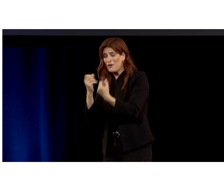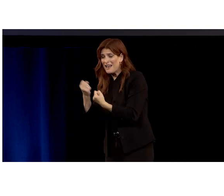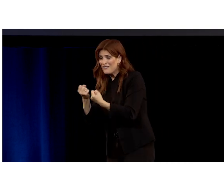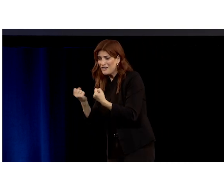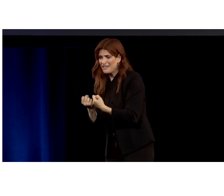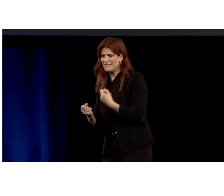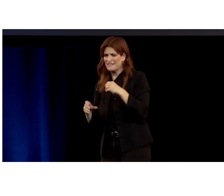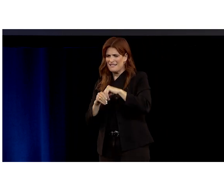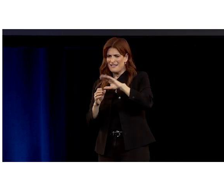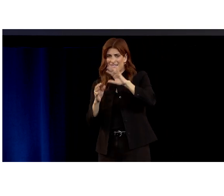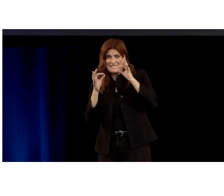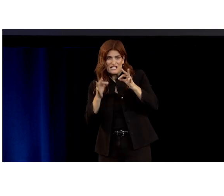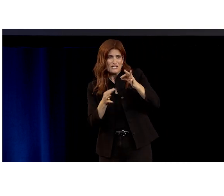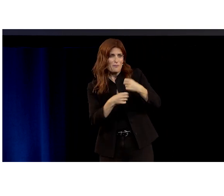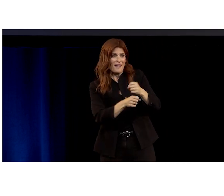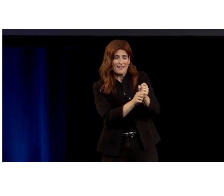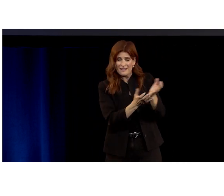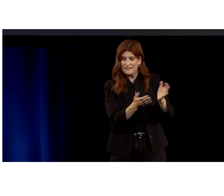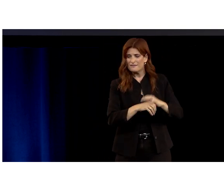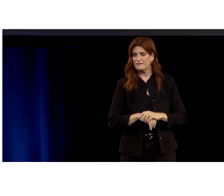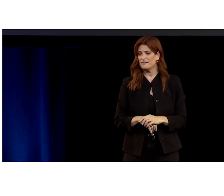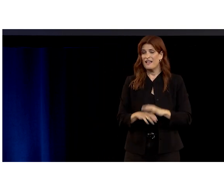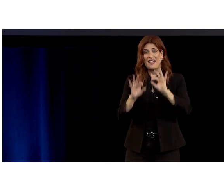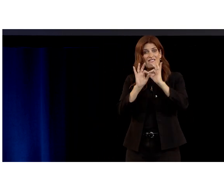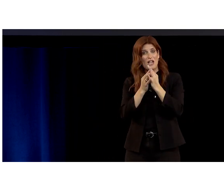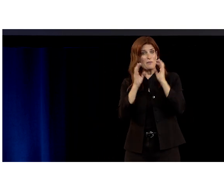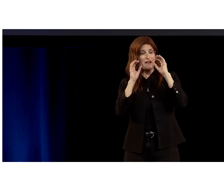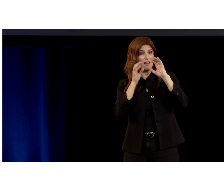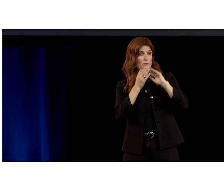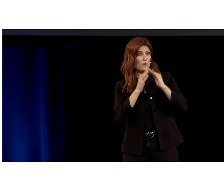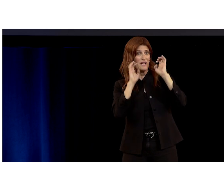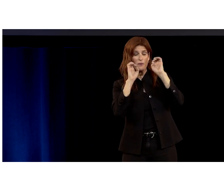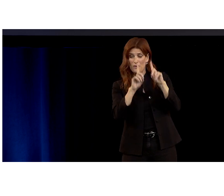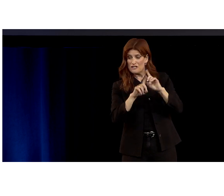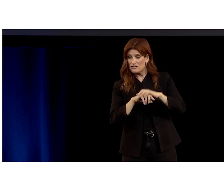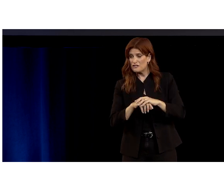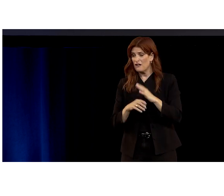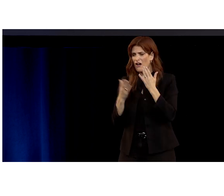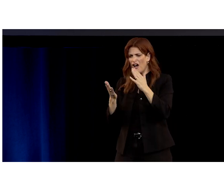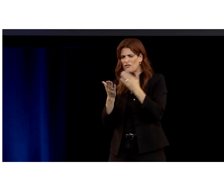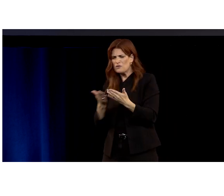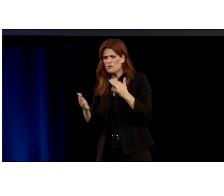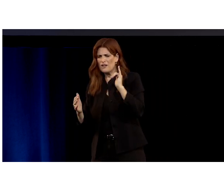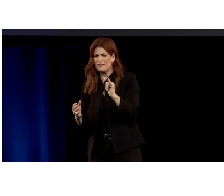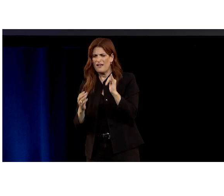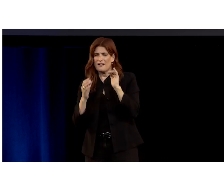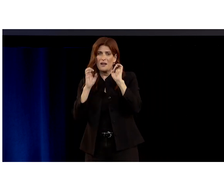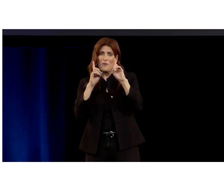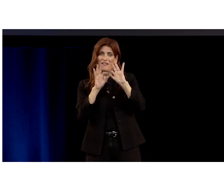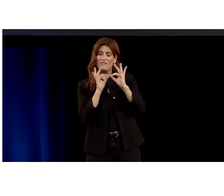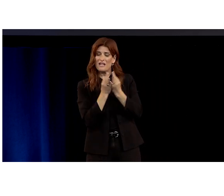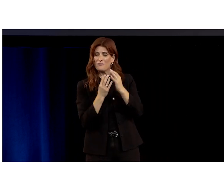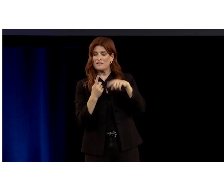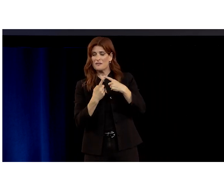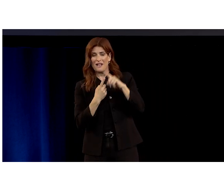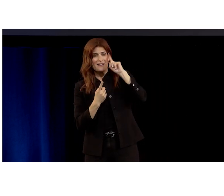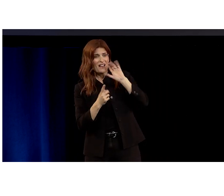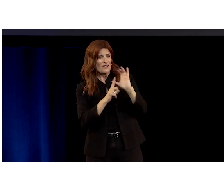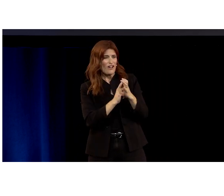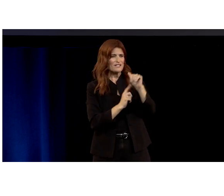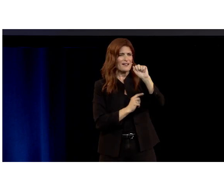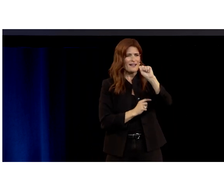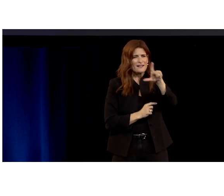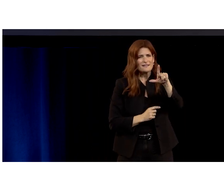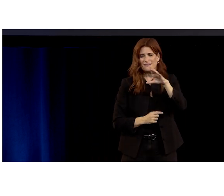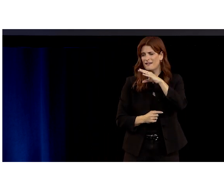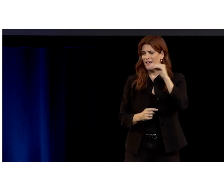community can offer? Statistics show that approximately 95% of deaf children are born to hearing parents, most of whom